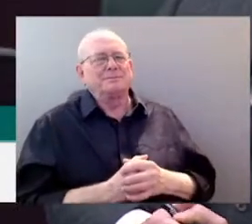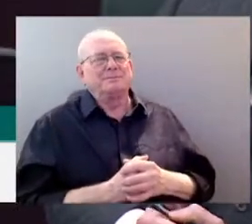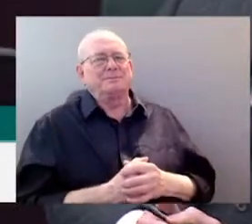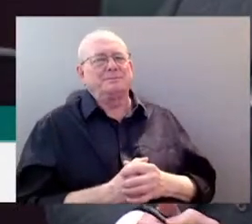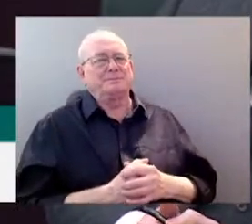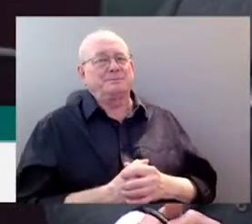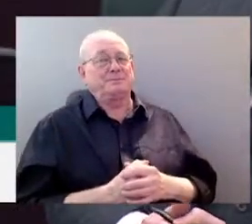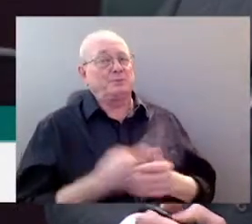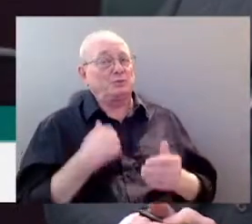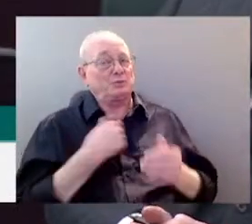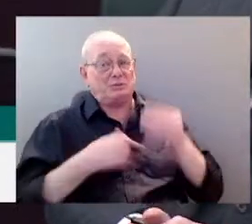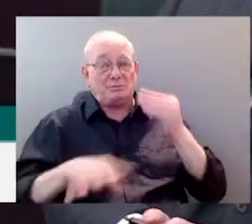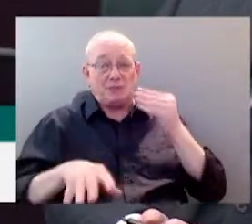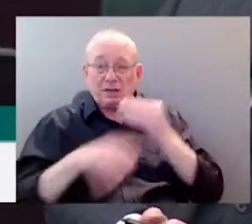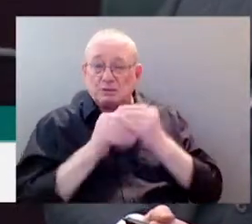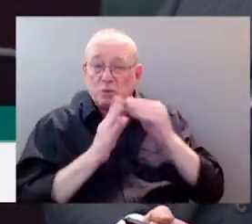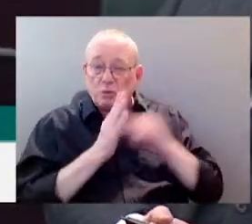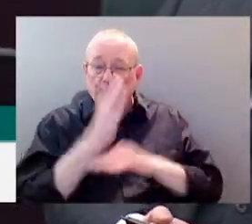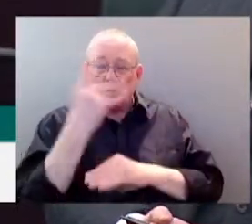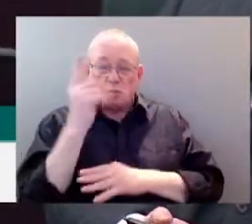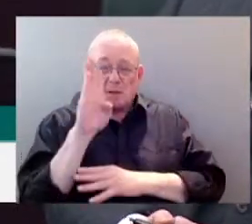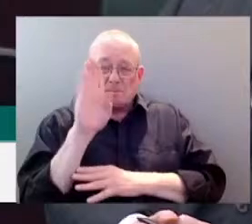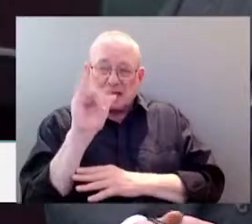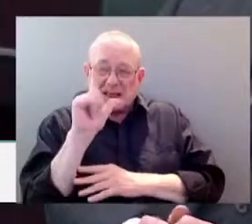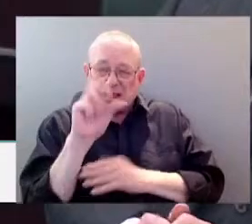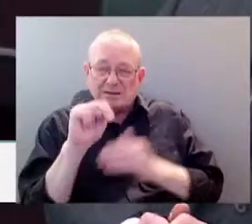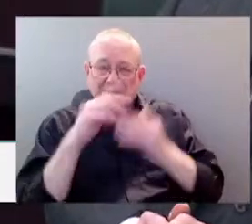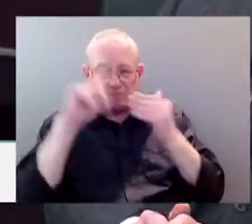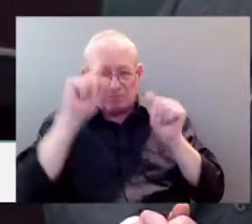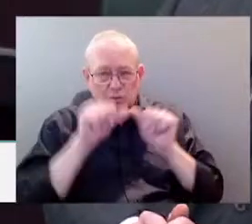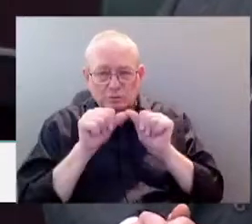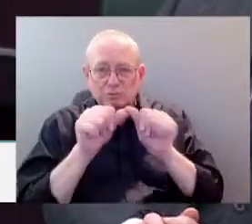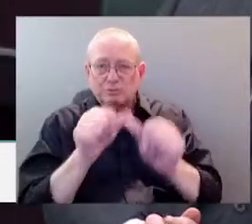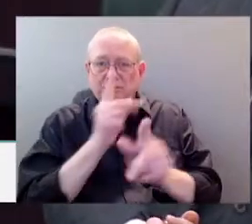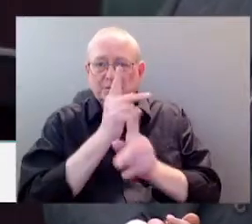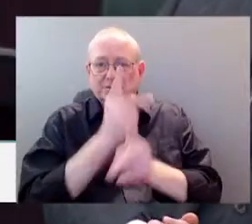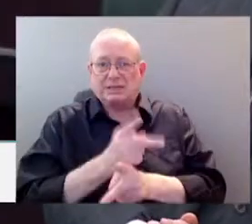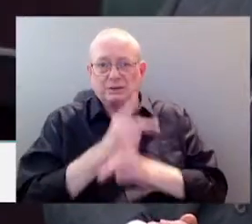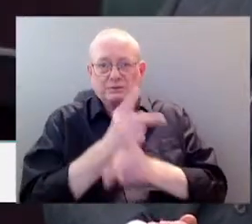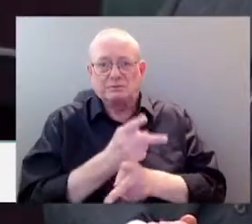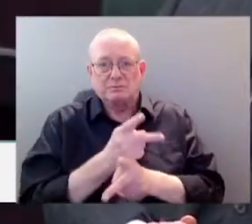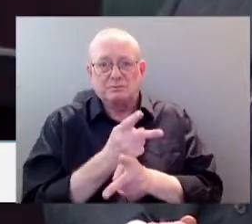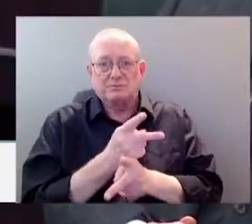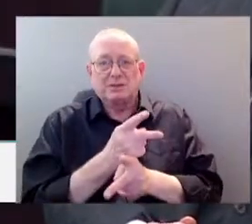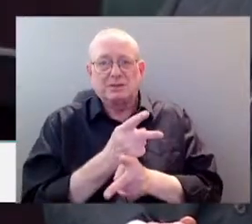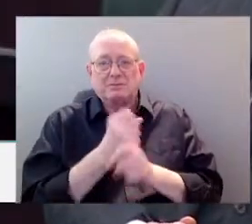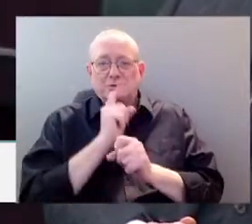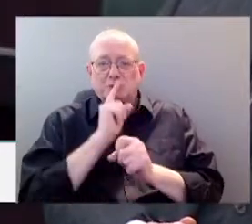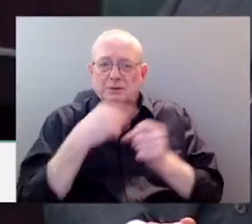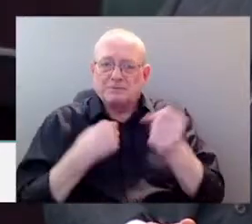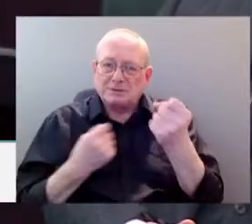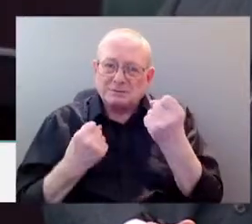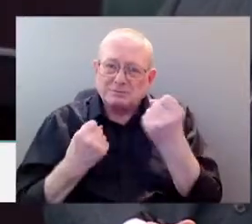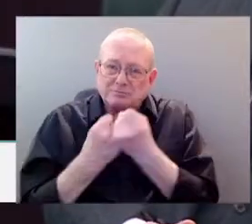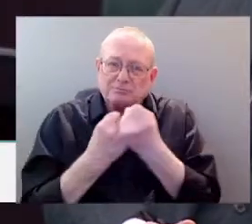to continuing care to make sure that we have programs and supports in place for seniors right across the The Province it's the reason why